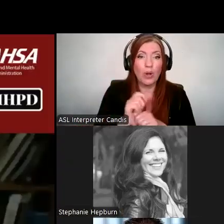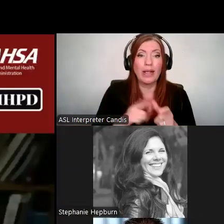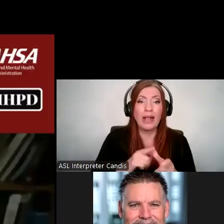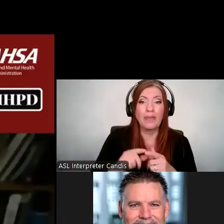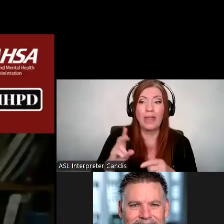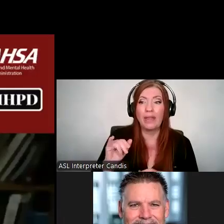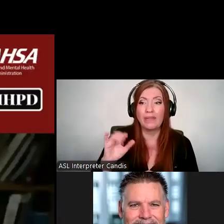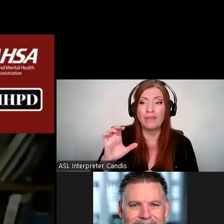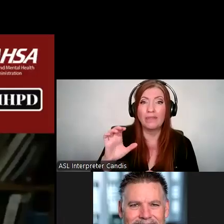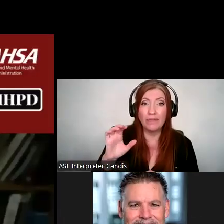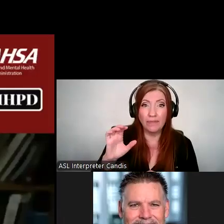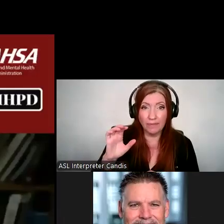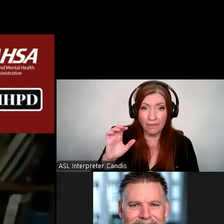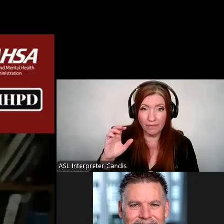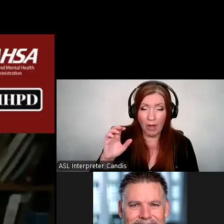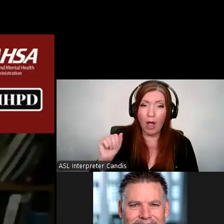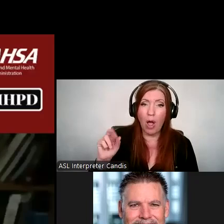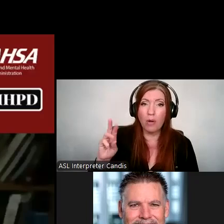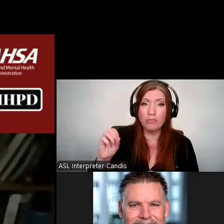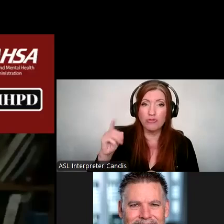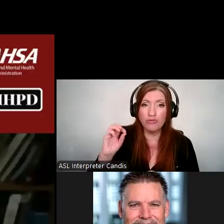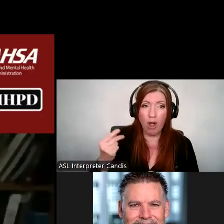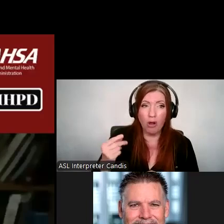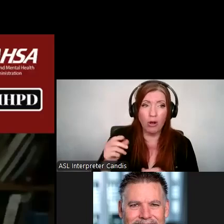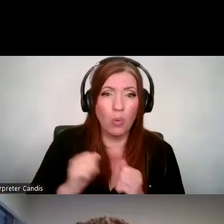bring us home with Strong Talk.